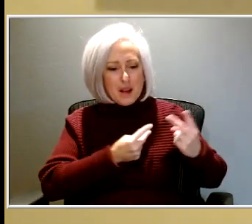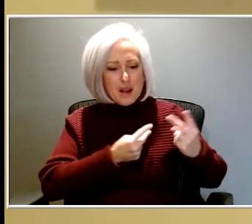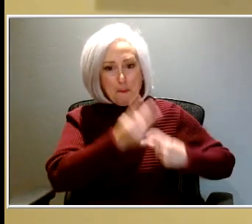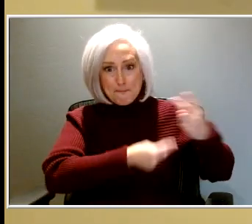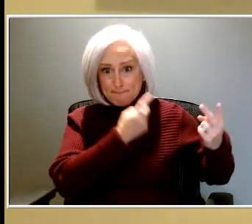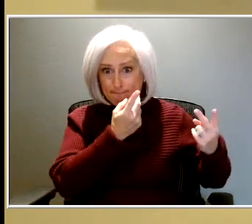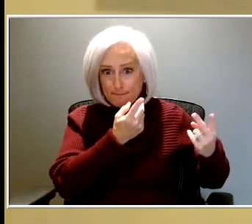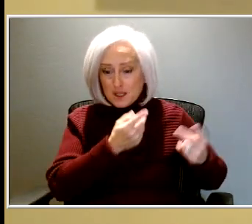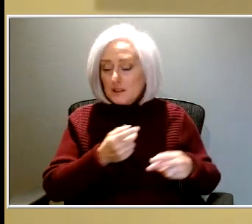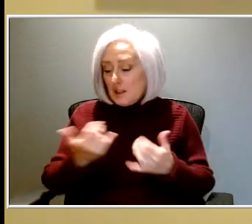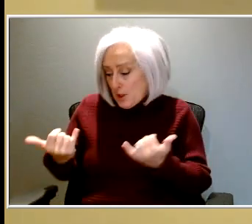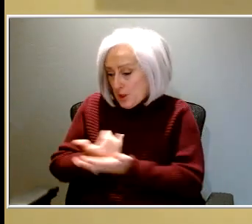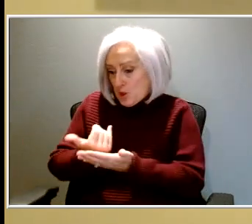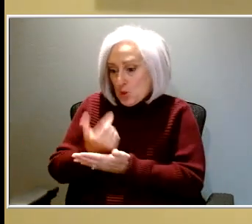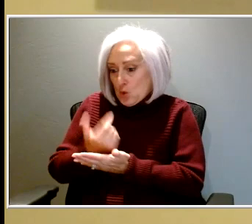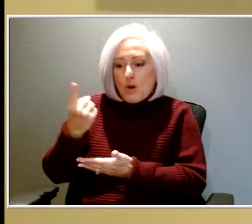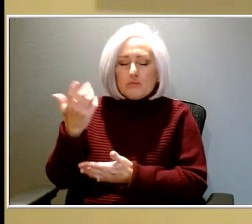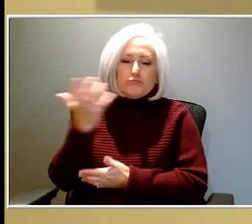high-performing airport